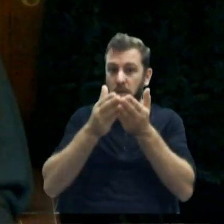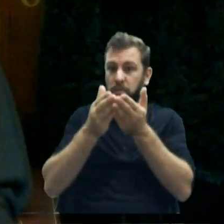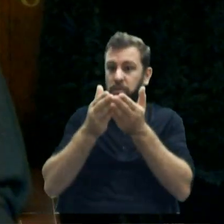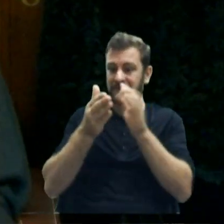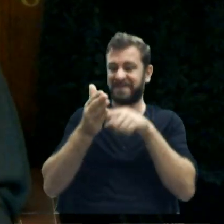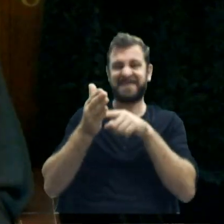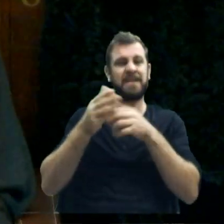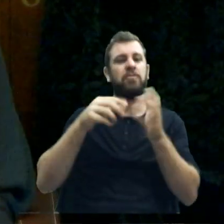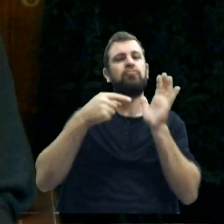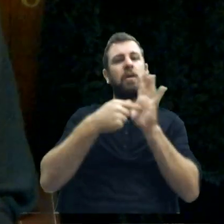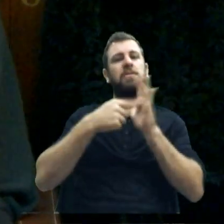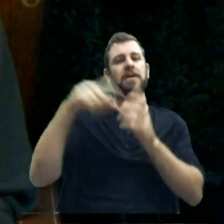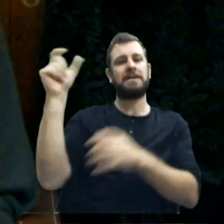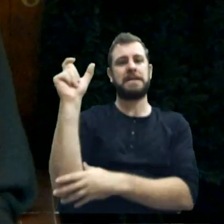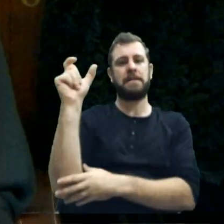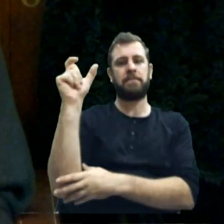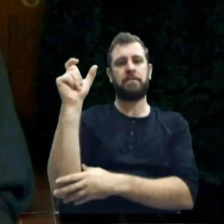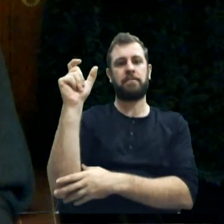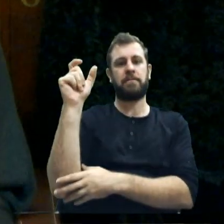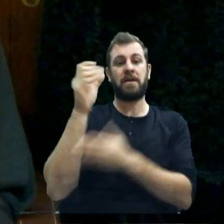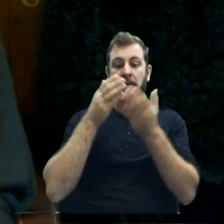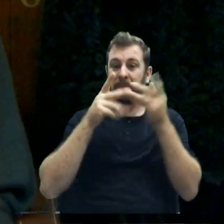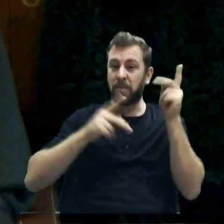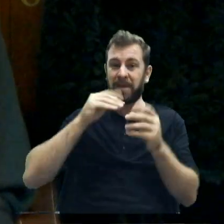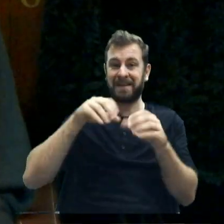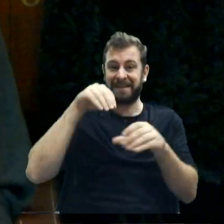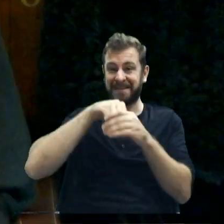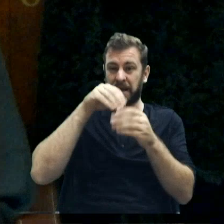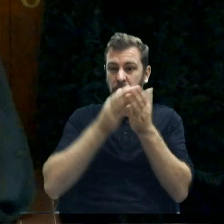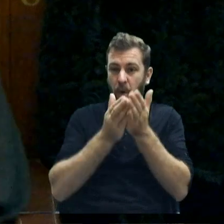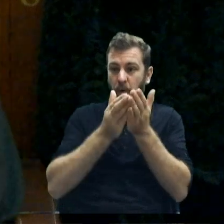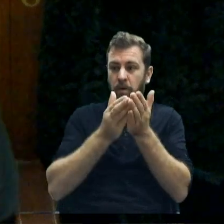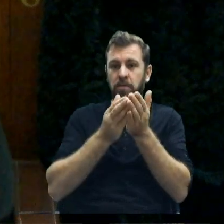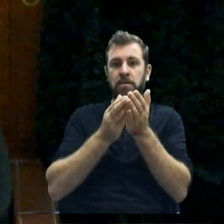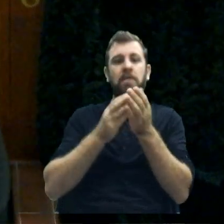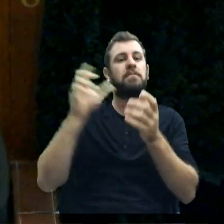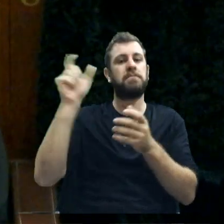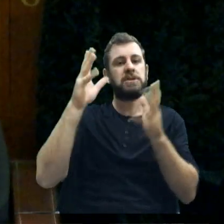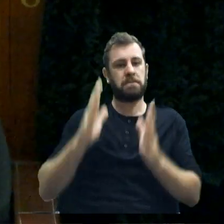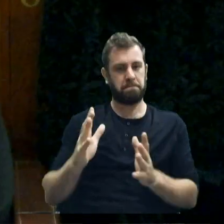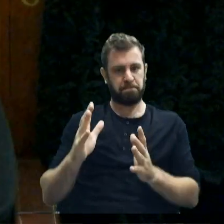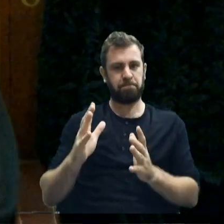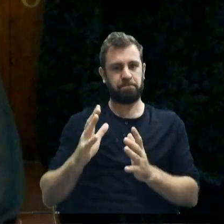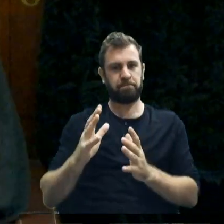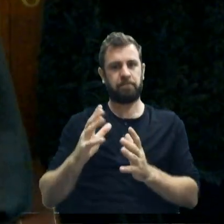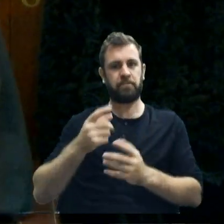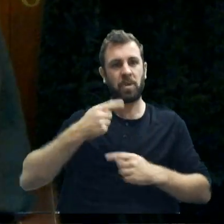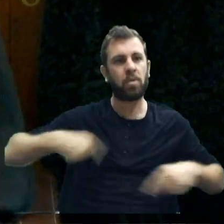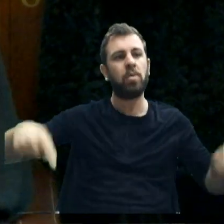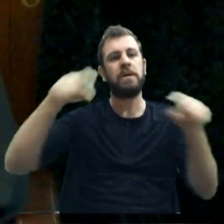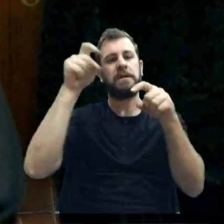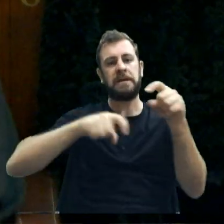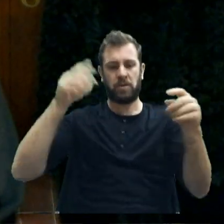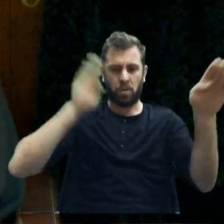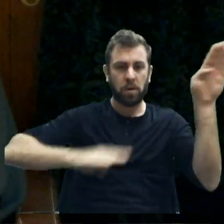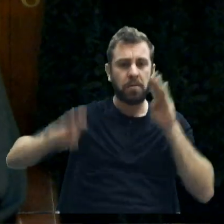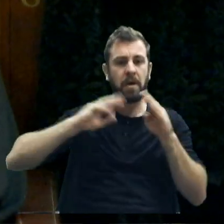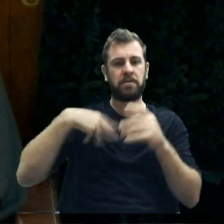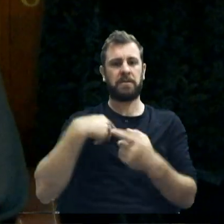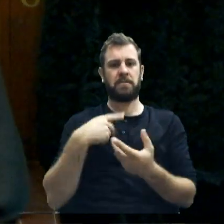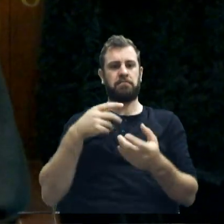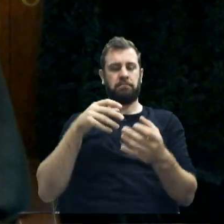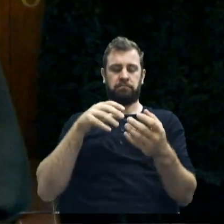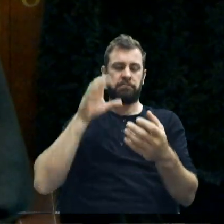the Muslims. We have to worry about the image of the deen. We have to worry about